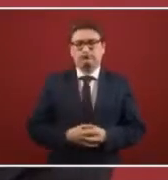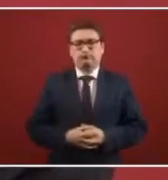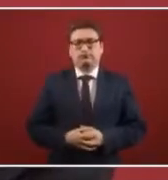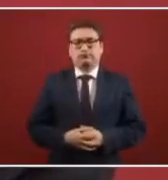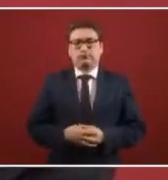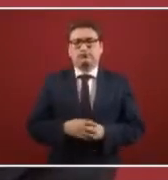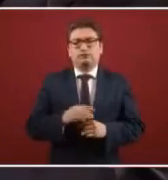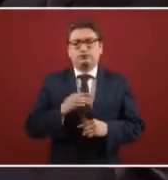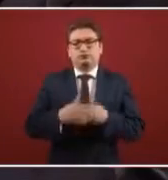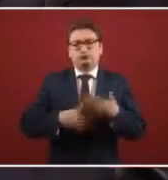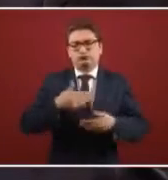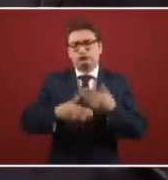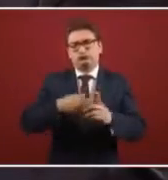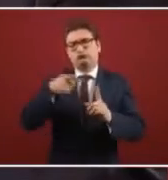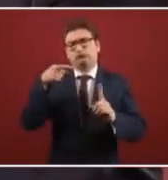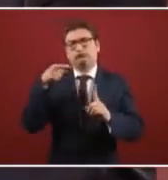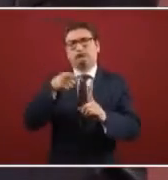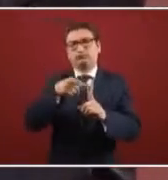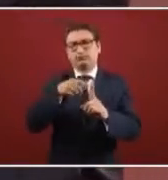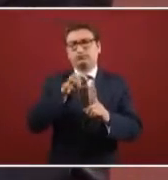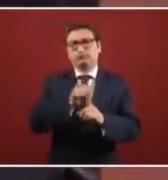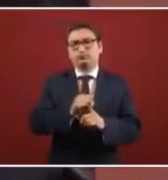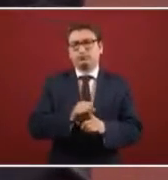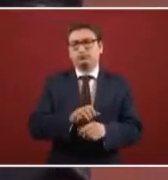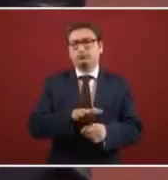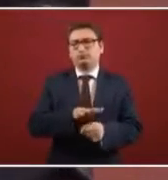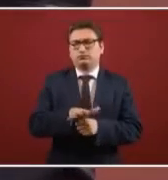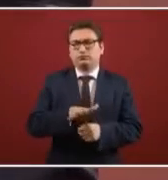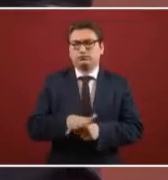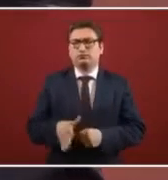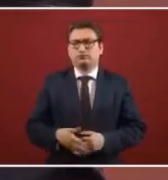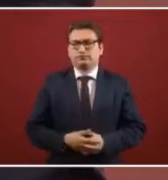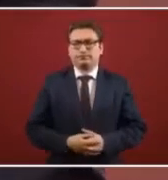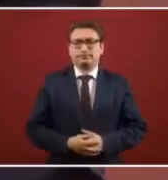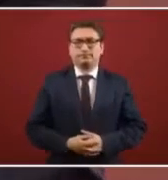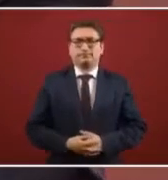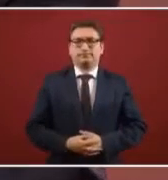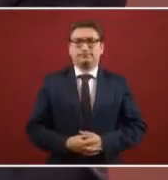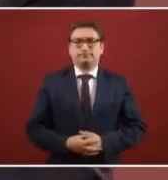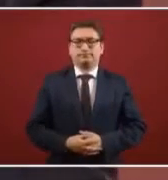el propósito gain the purpose de of